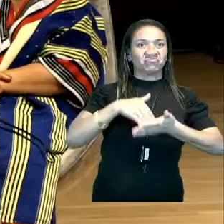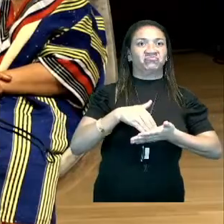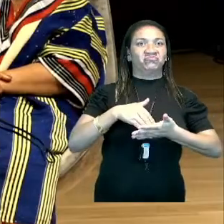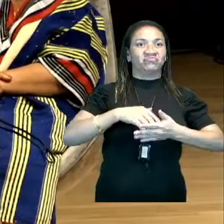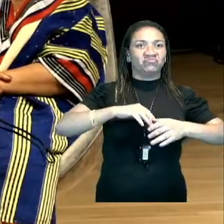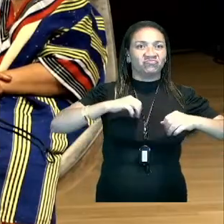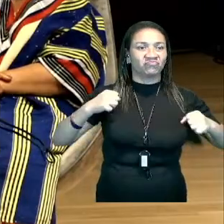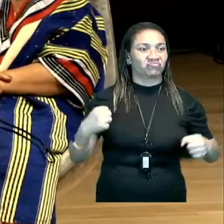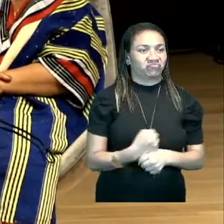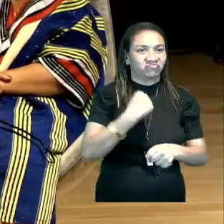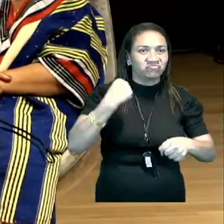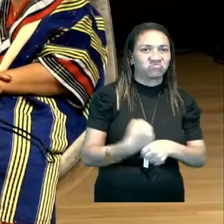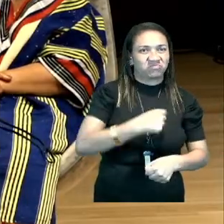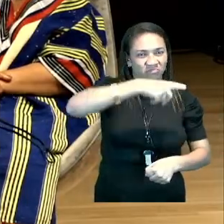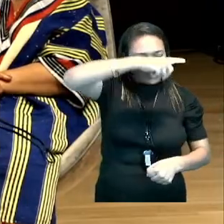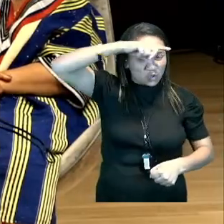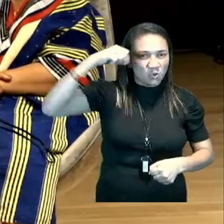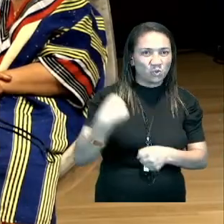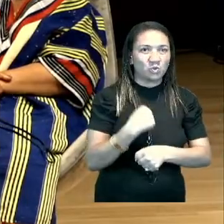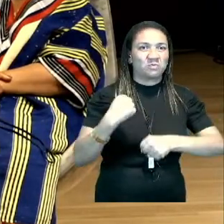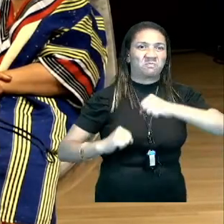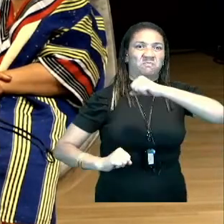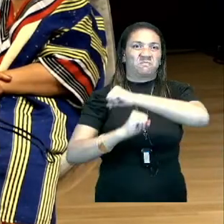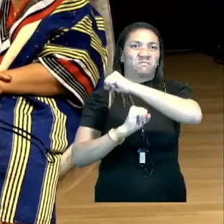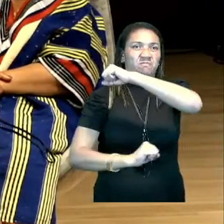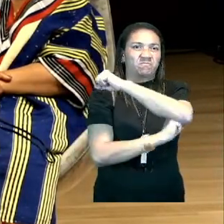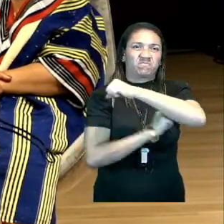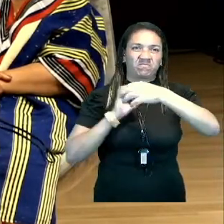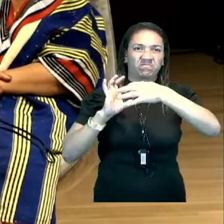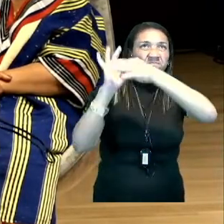We're firm, we continue working, we continue building.